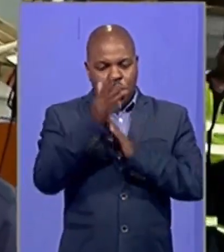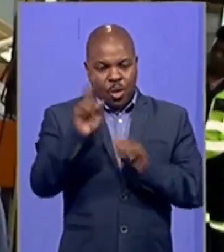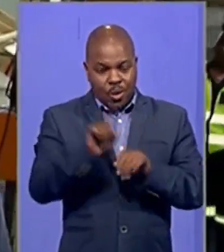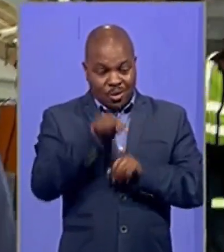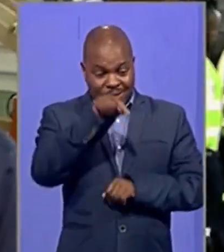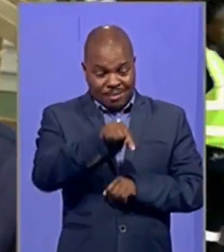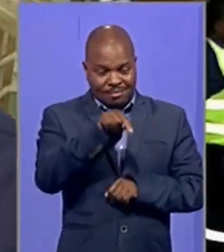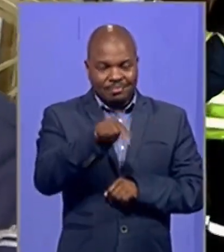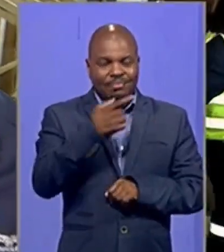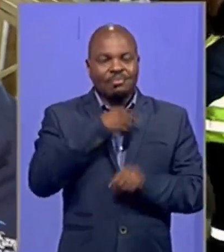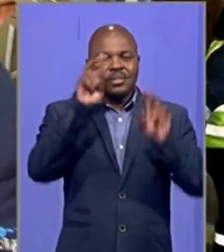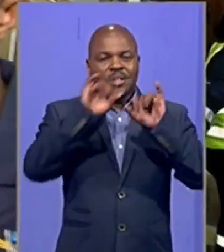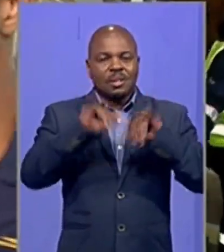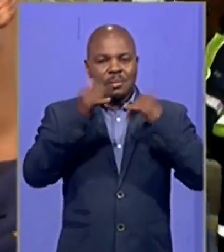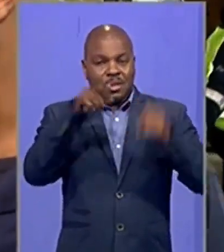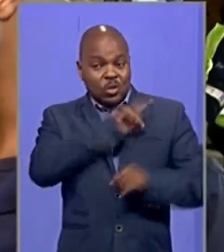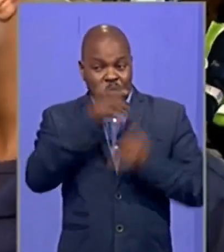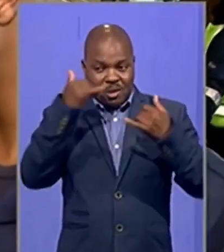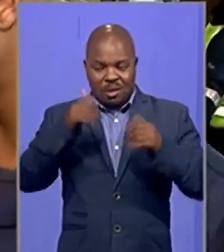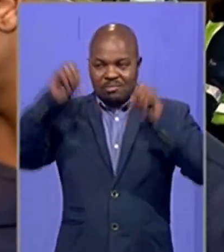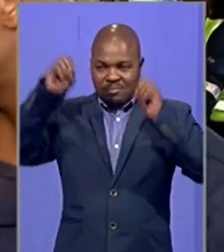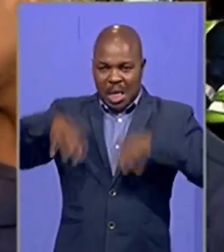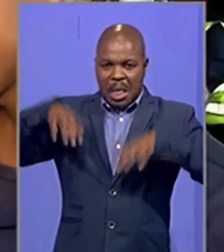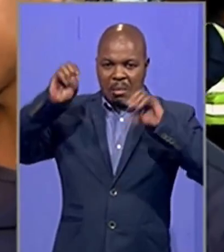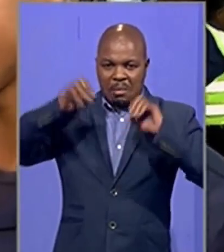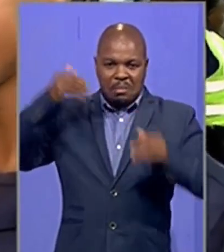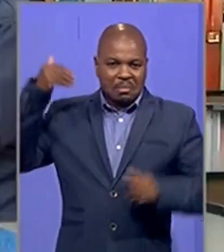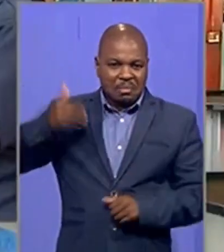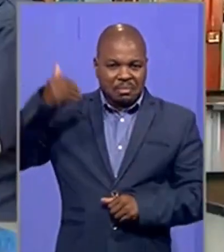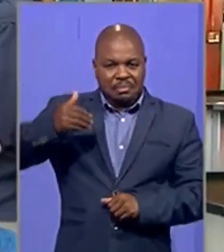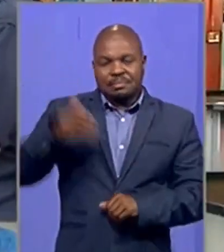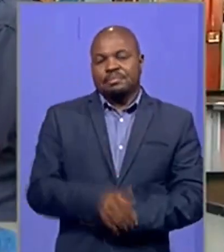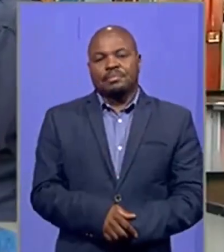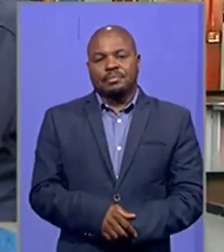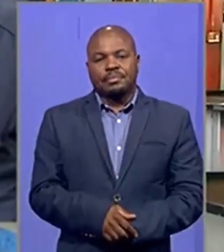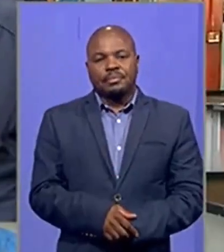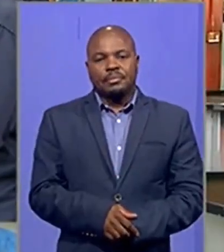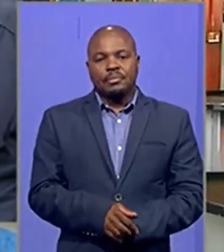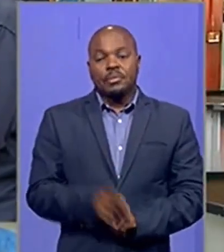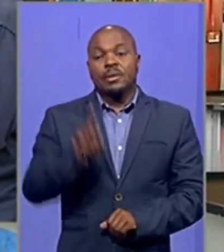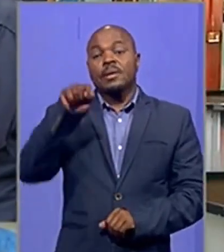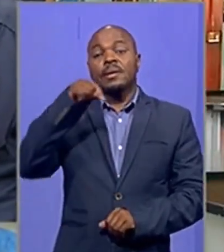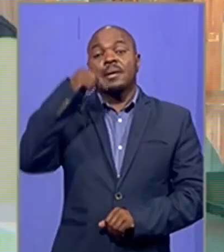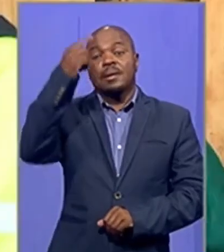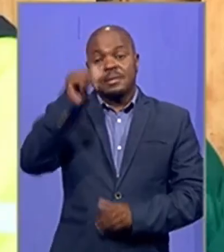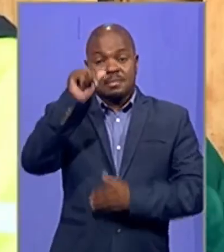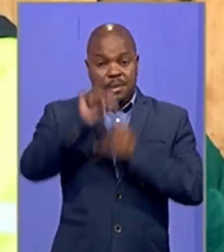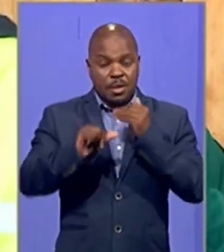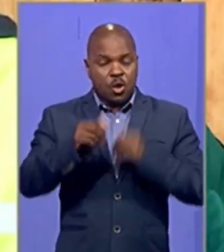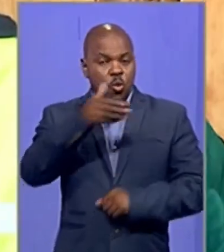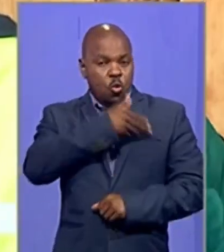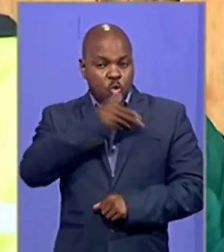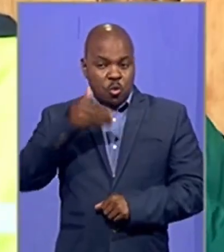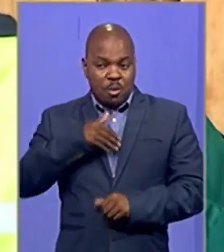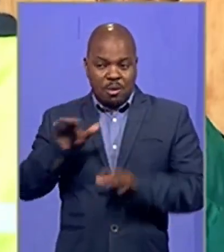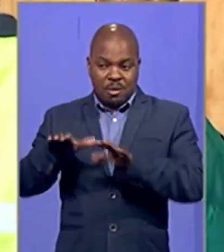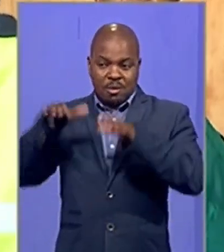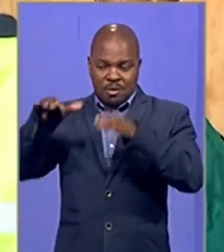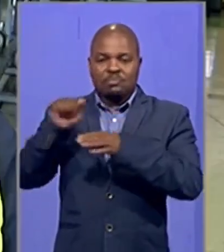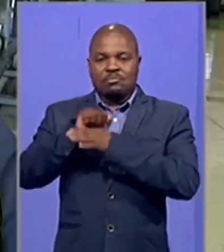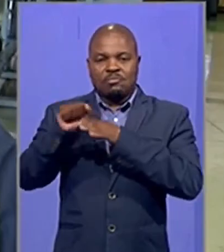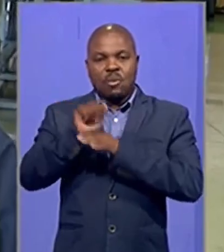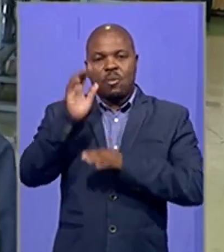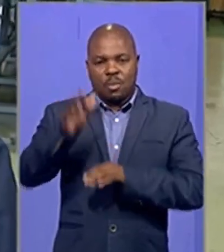we have power cuts recurring almost every day. Weding e tlang, basadi ba tla fumana